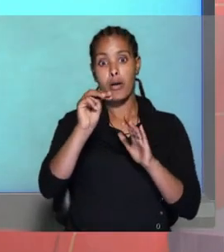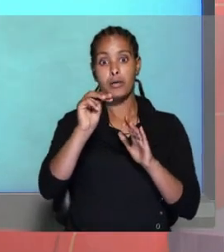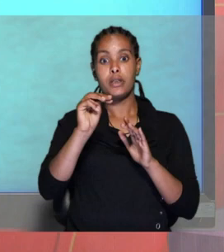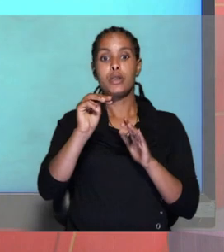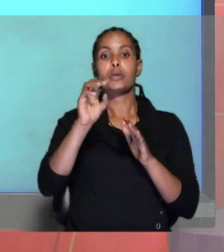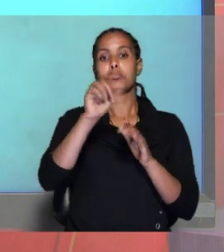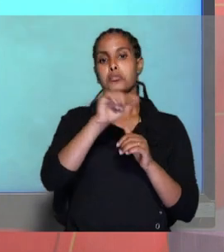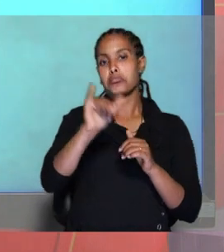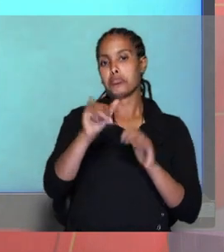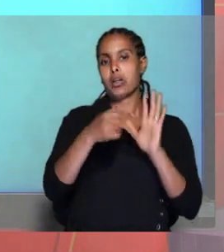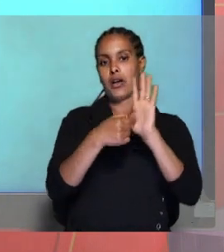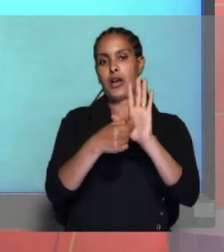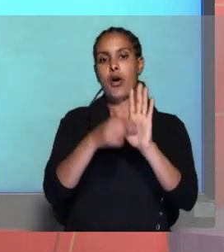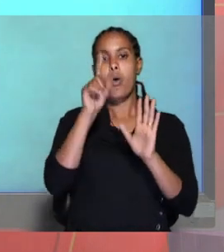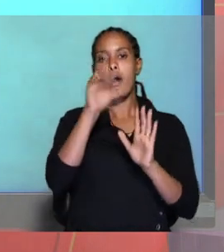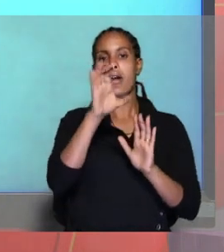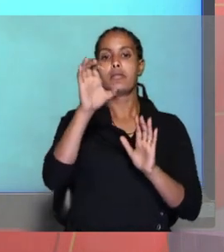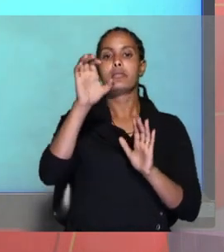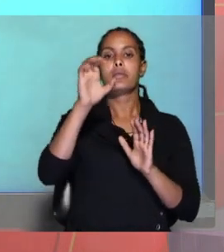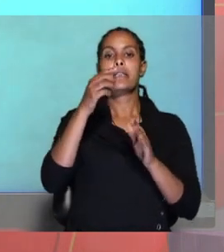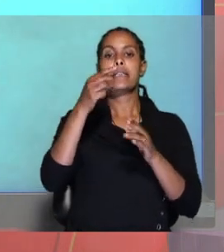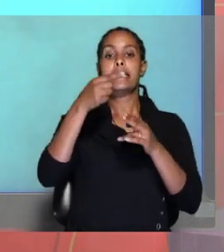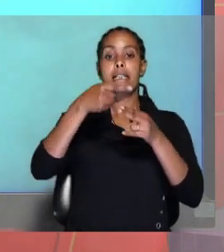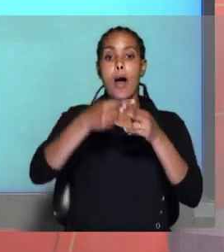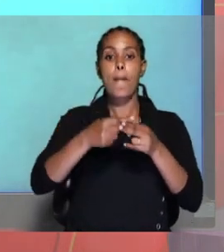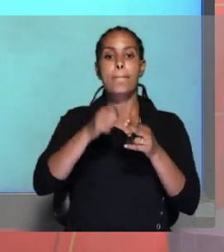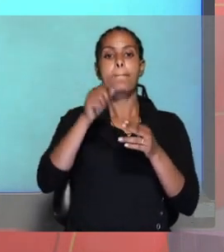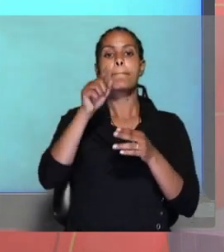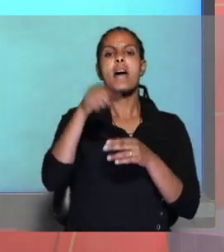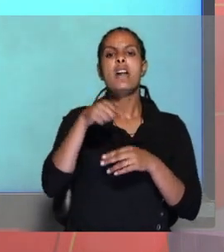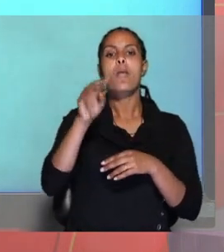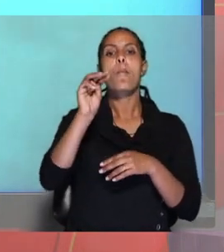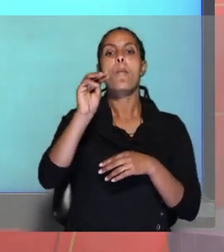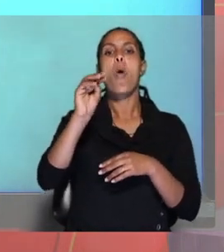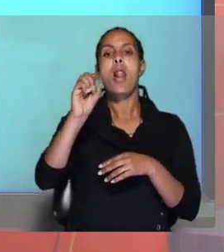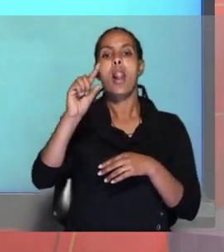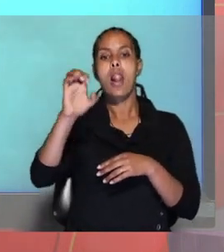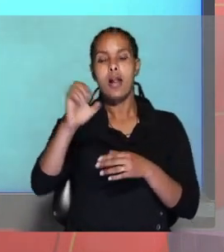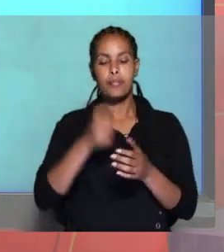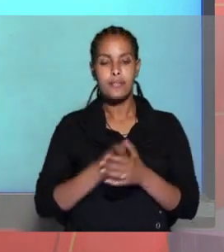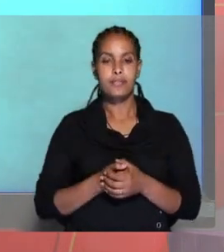sodium sulfate is 142 gram per mole.